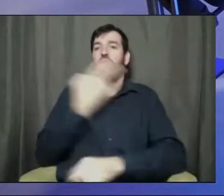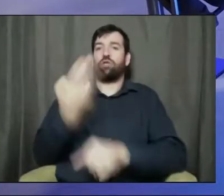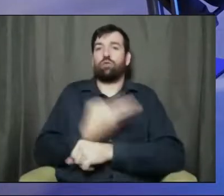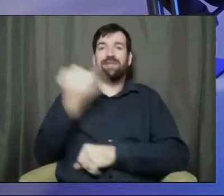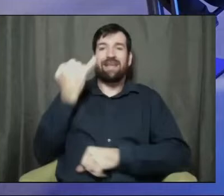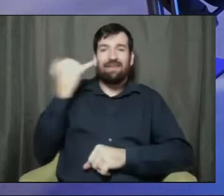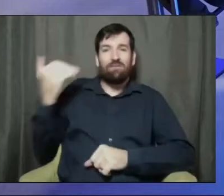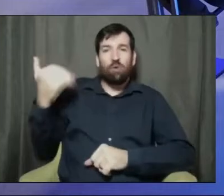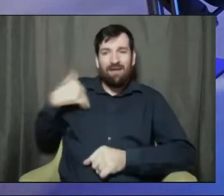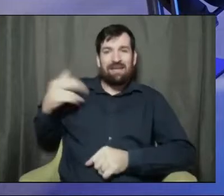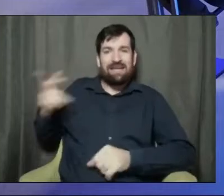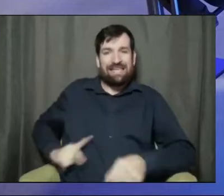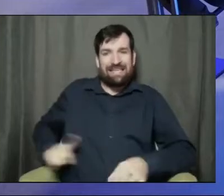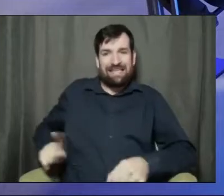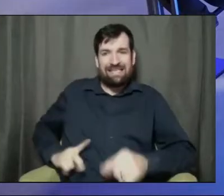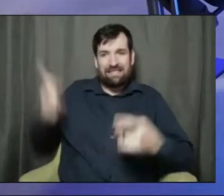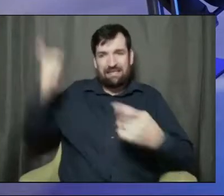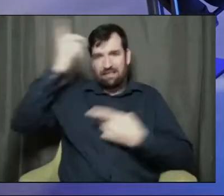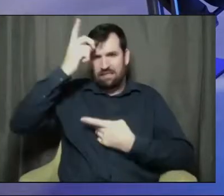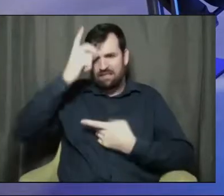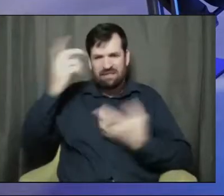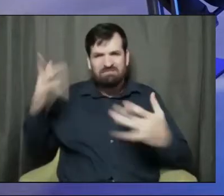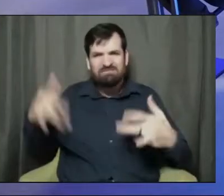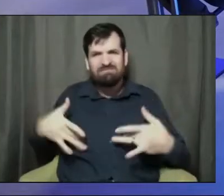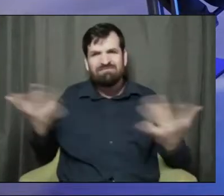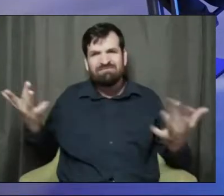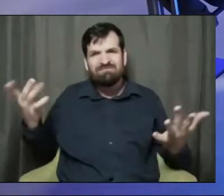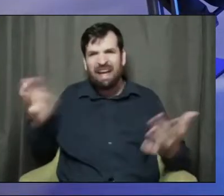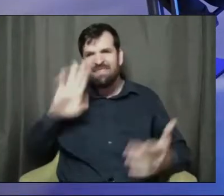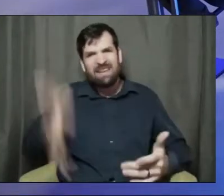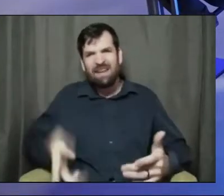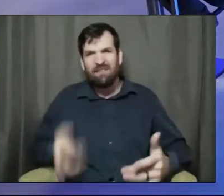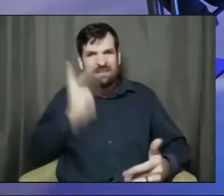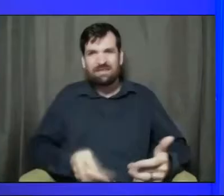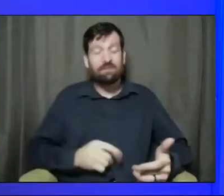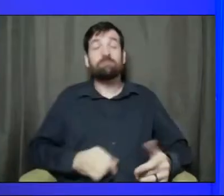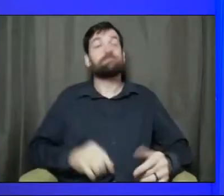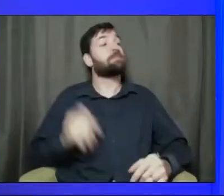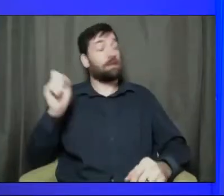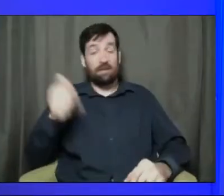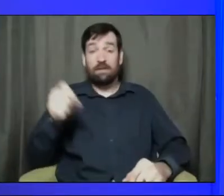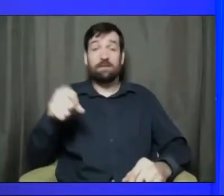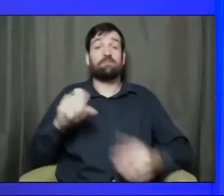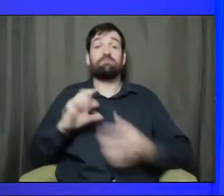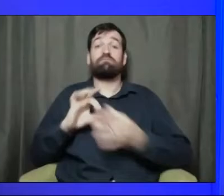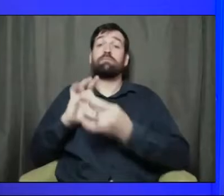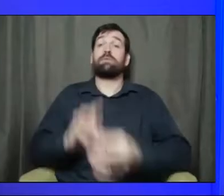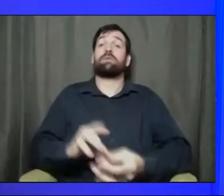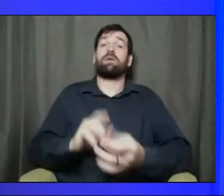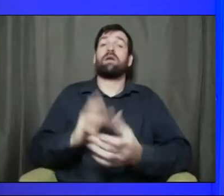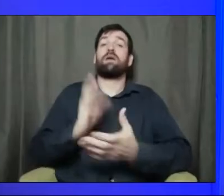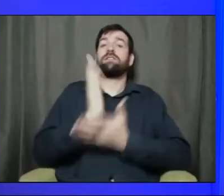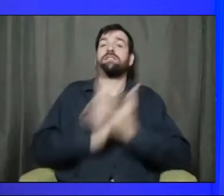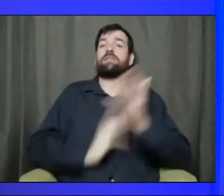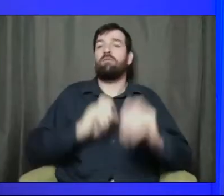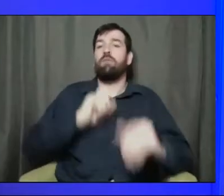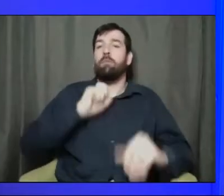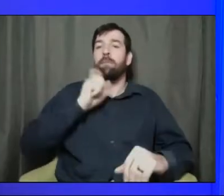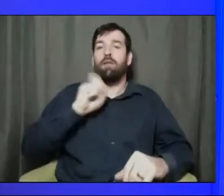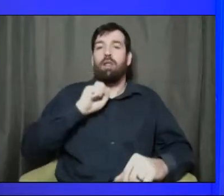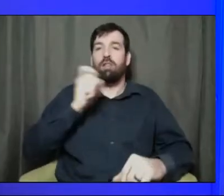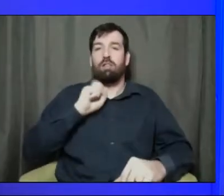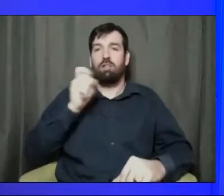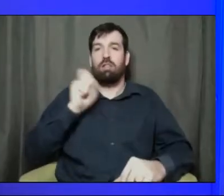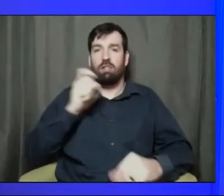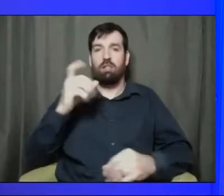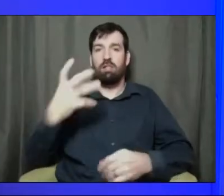What's up with that? Have you heard of this? I've never heard of this. Yeah, it has to do with some of the metals that are used in